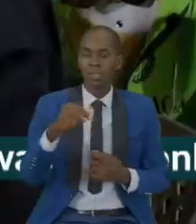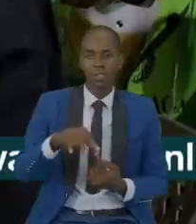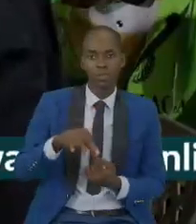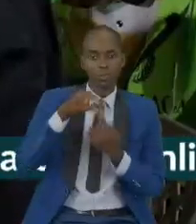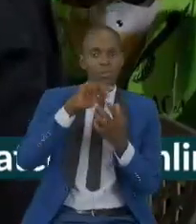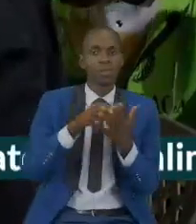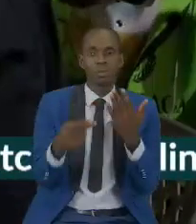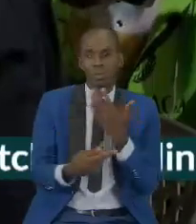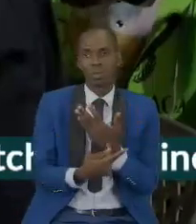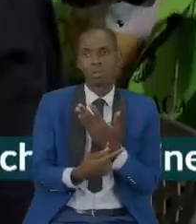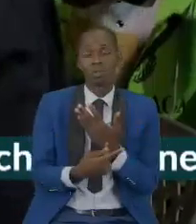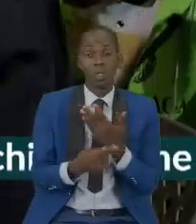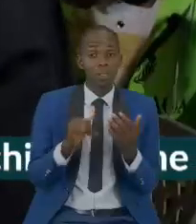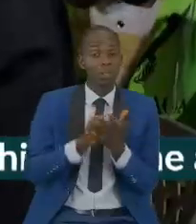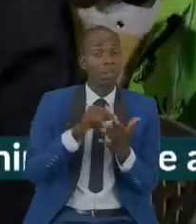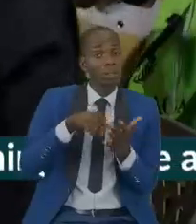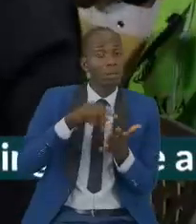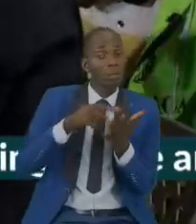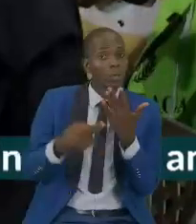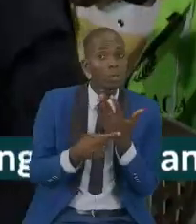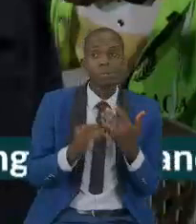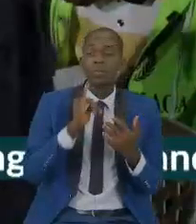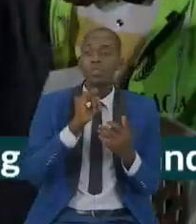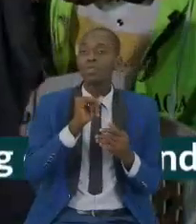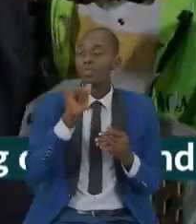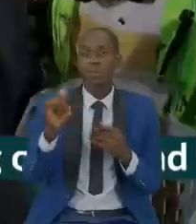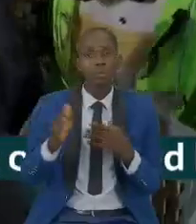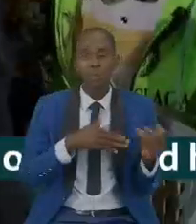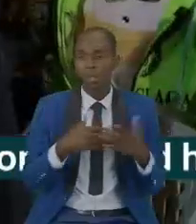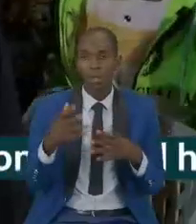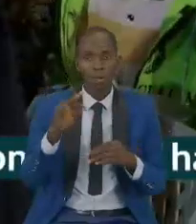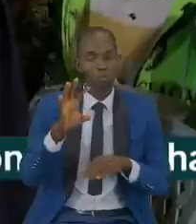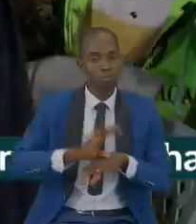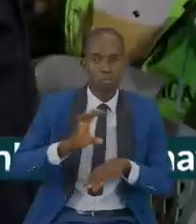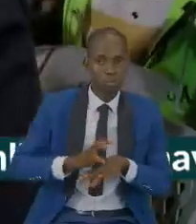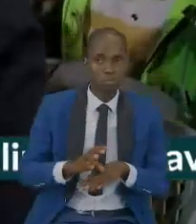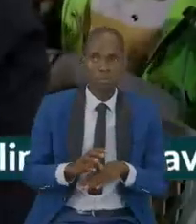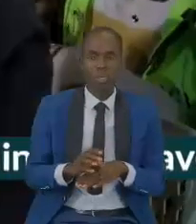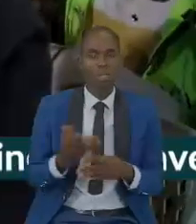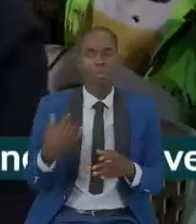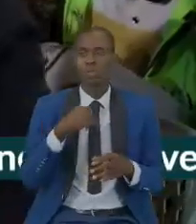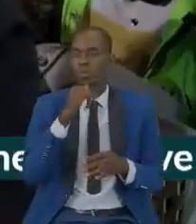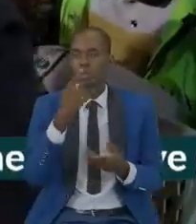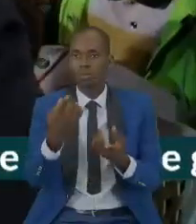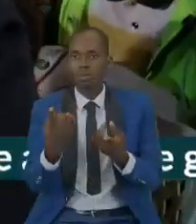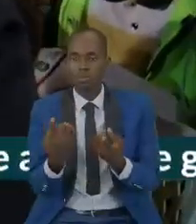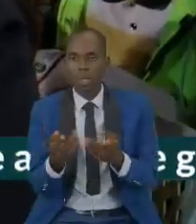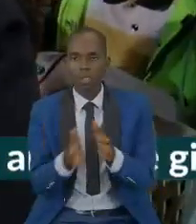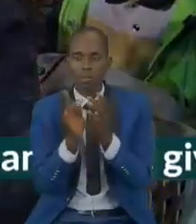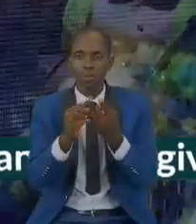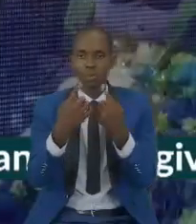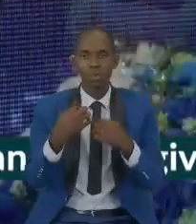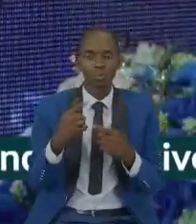make time out tomorrow to come by 3 p.m. You will be taught